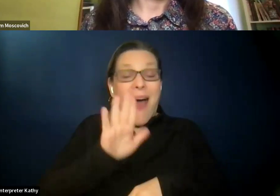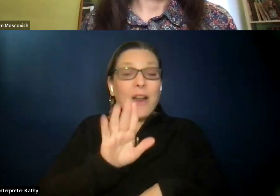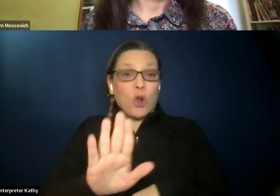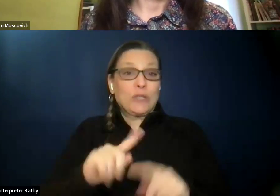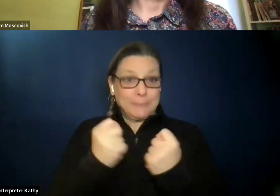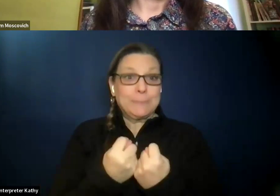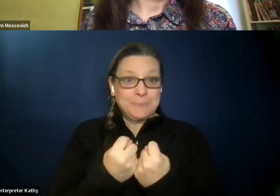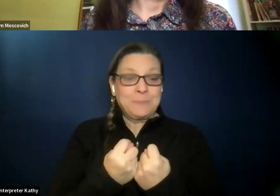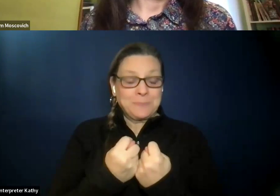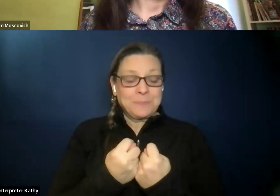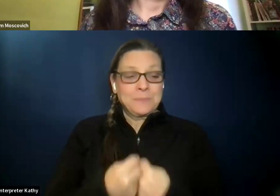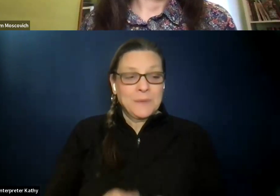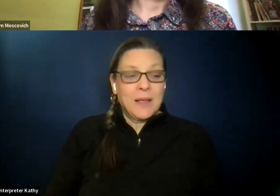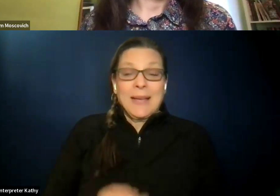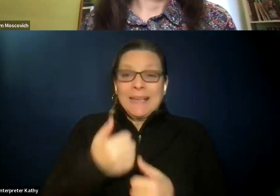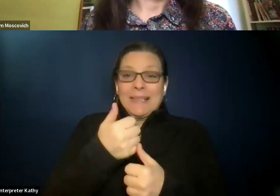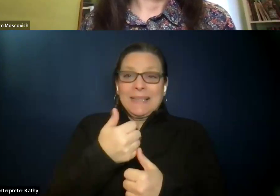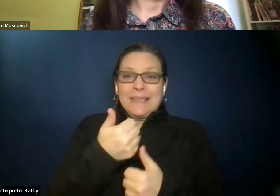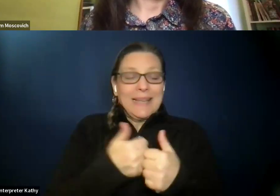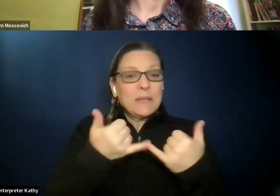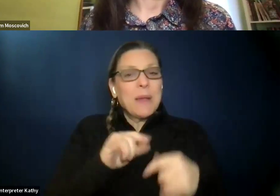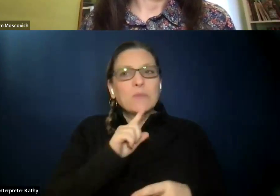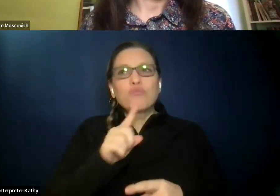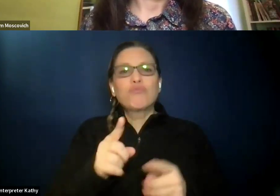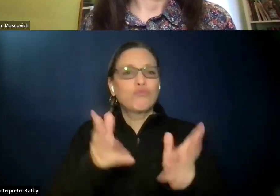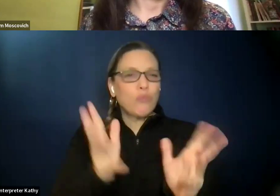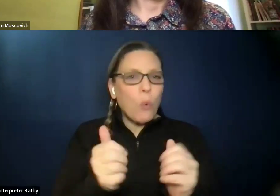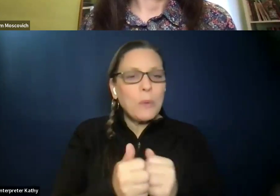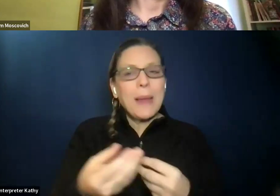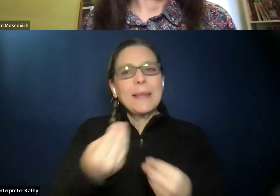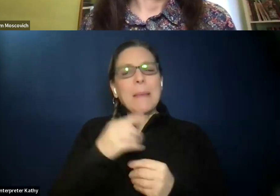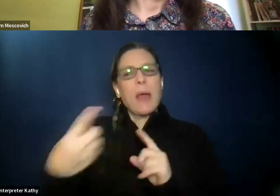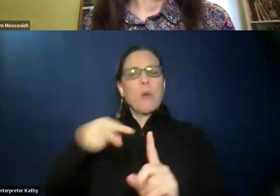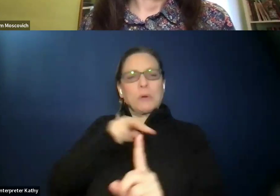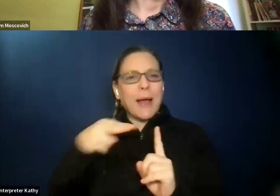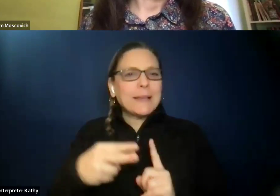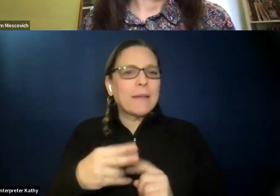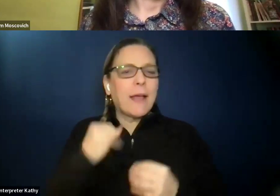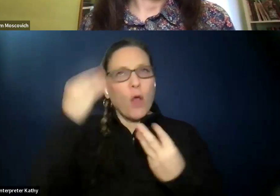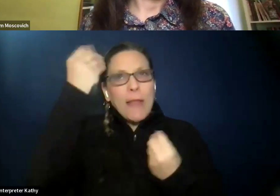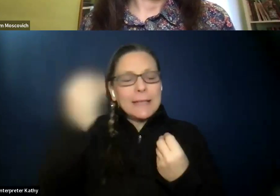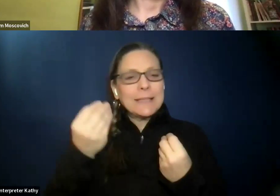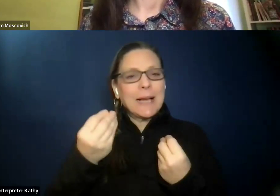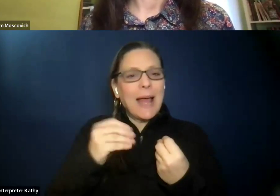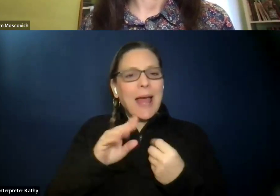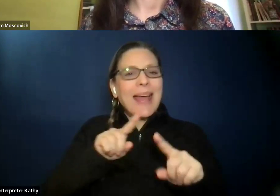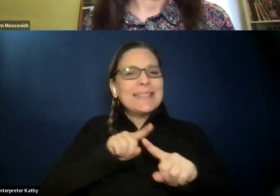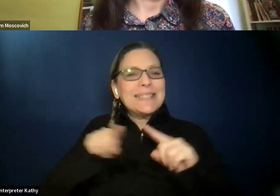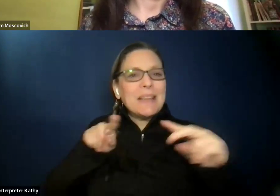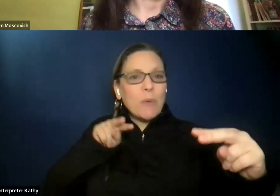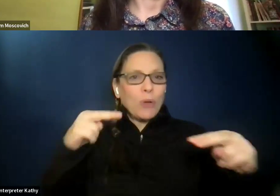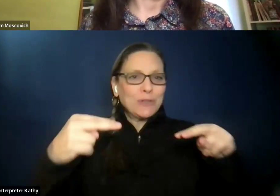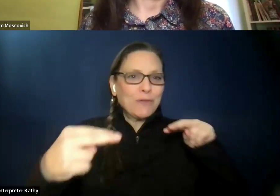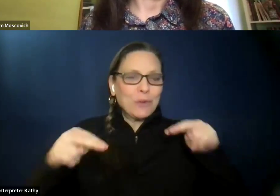team. And they each gave me their time and insight and perspectives and different points of view, which was really great to